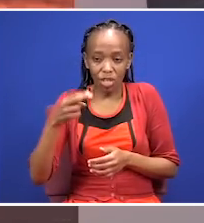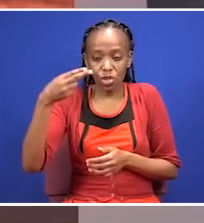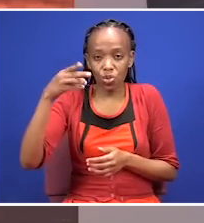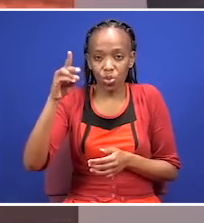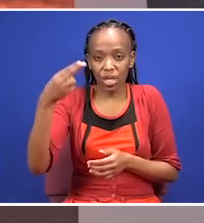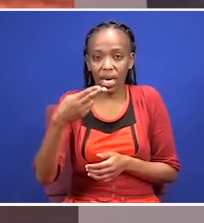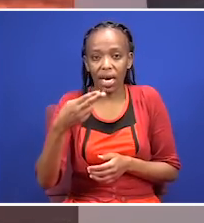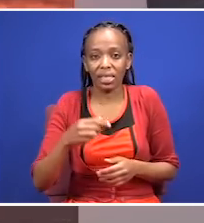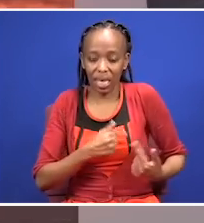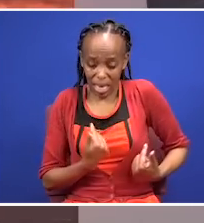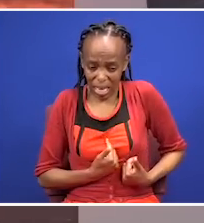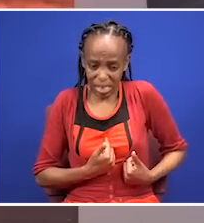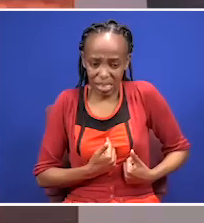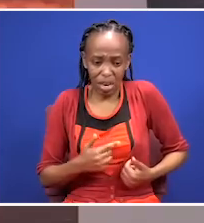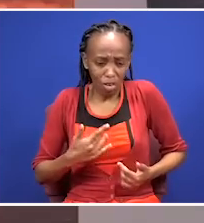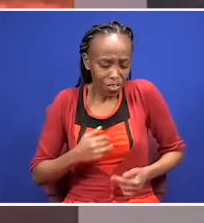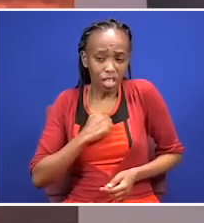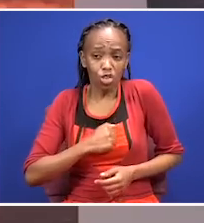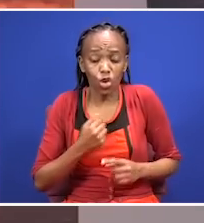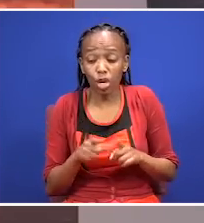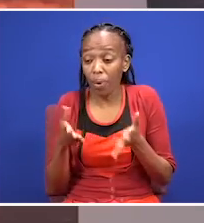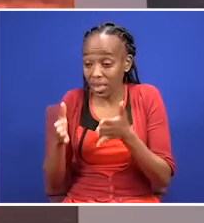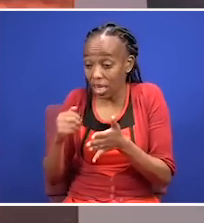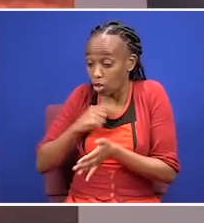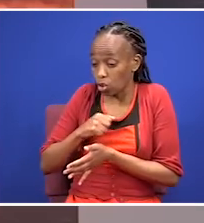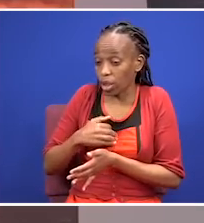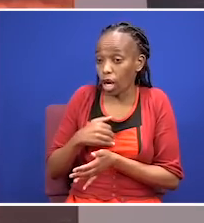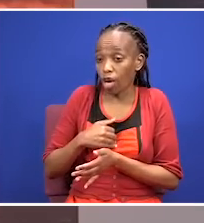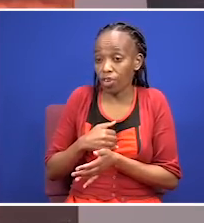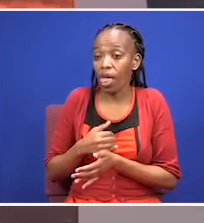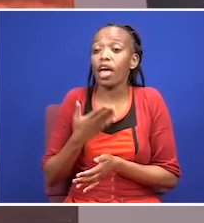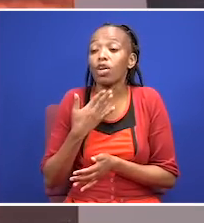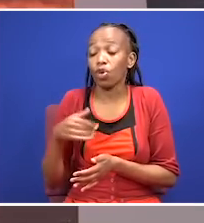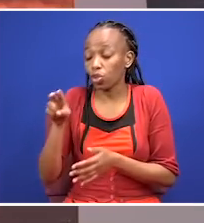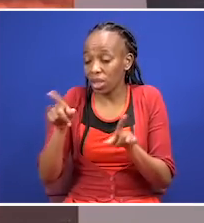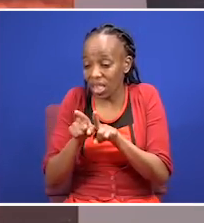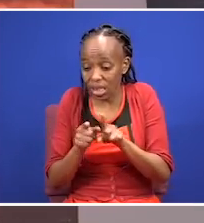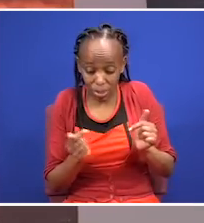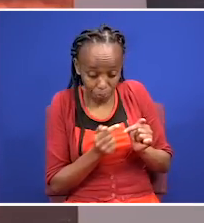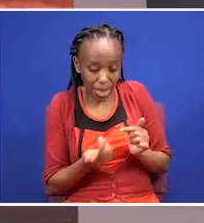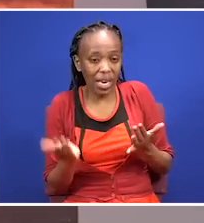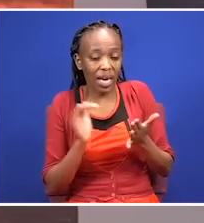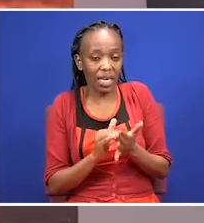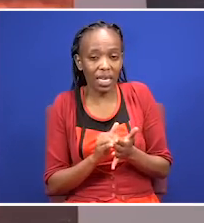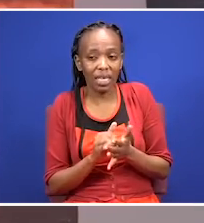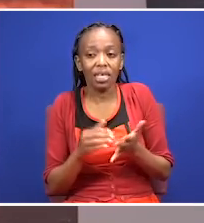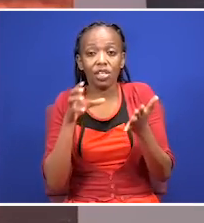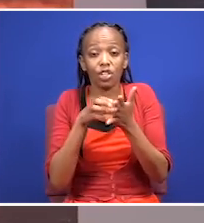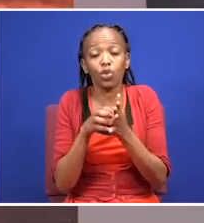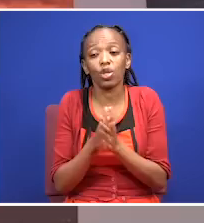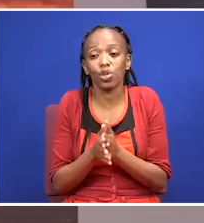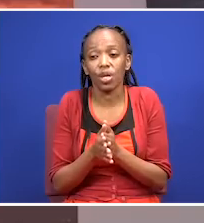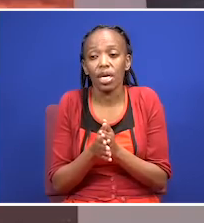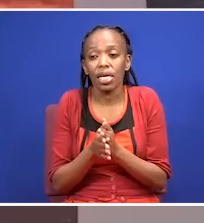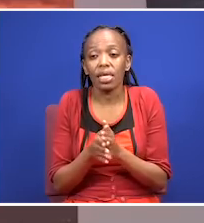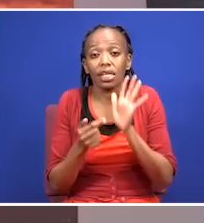remorse like whatever but here there is remorse and he does not want to see the same pain repeated in this kind of situation